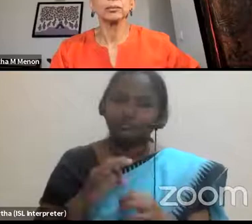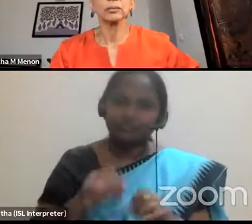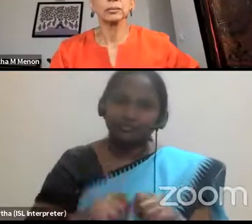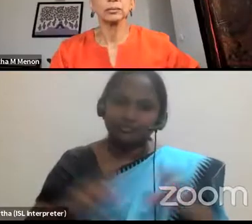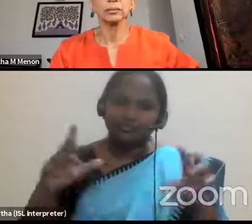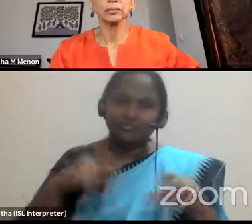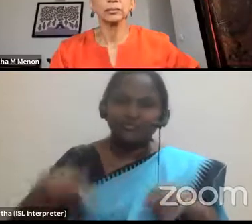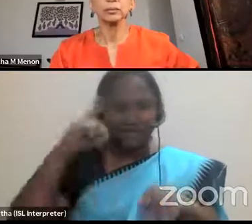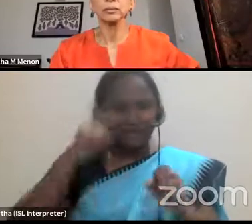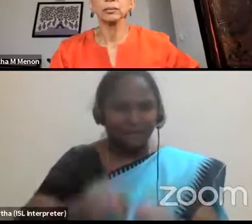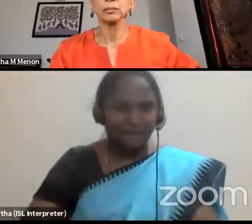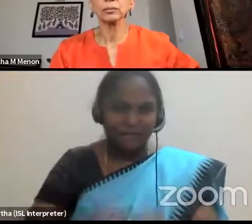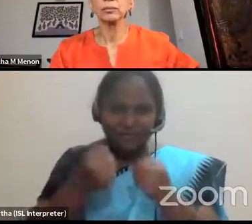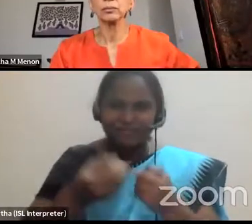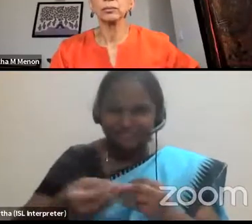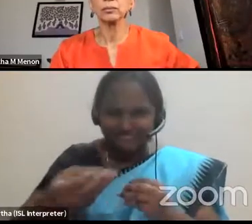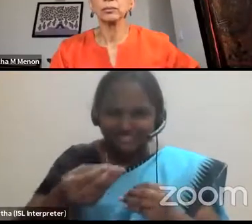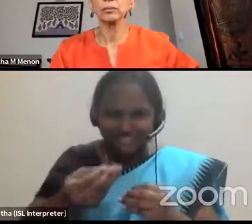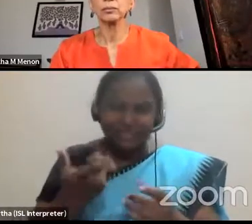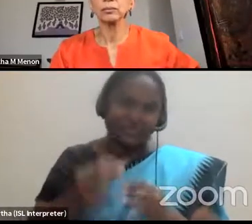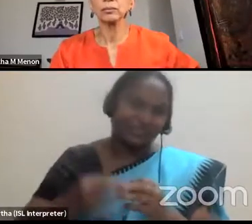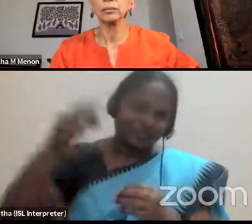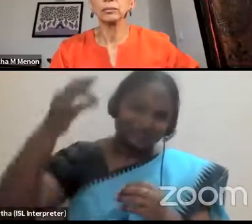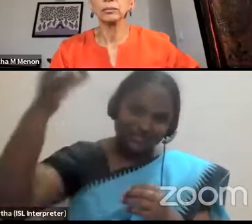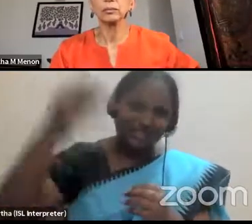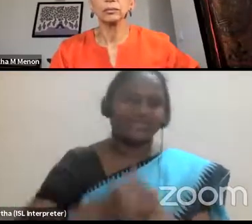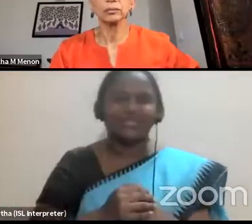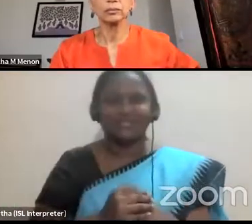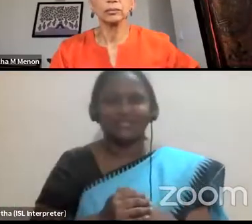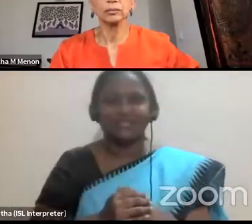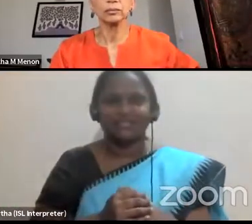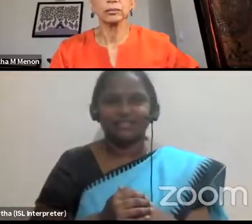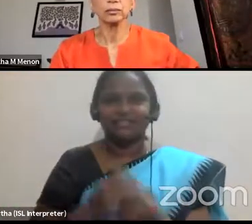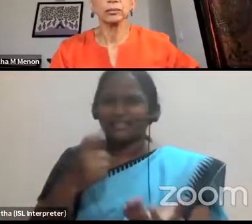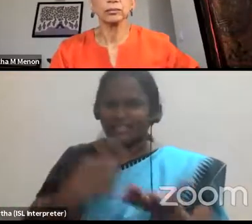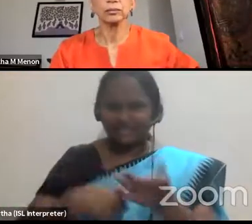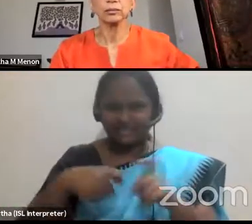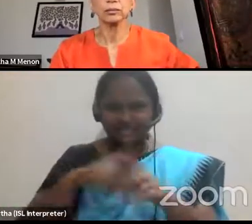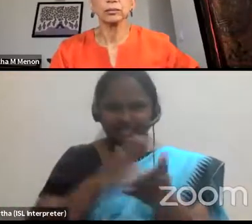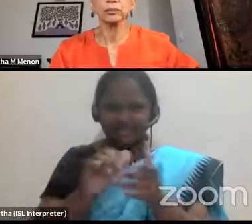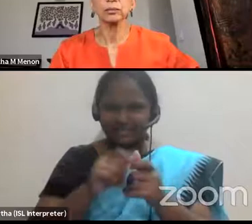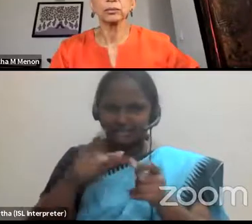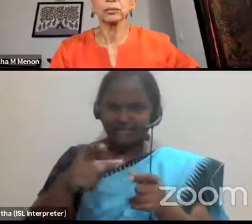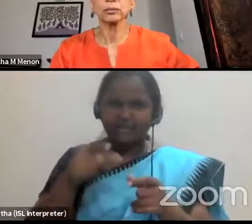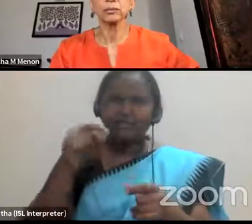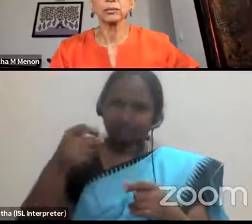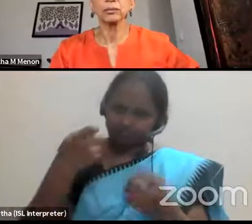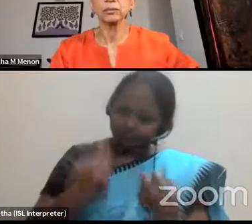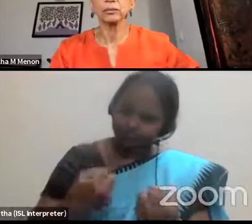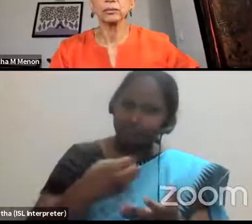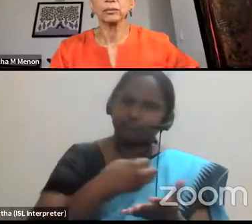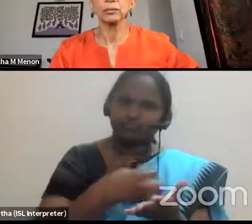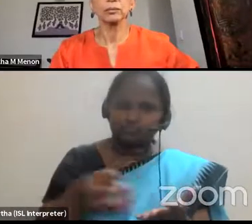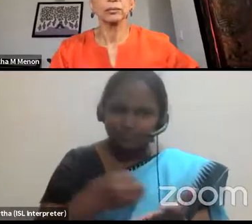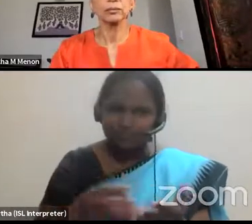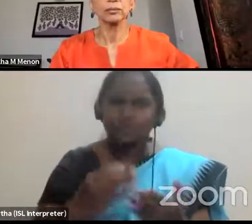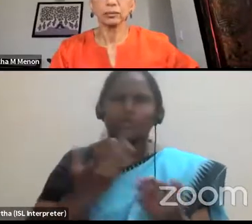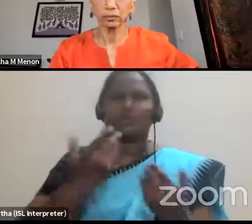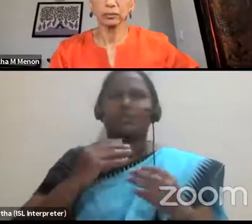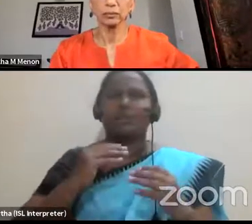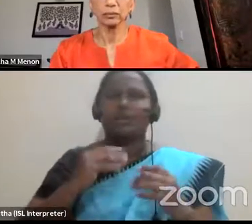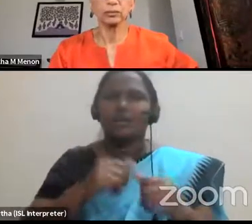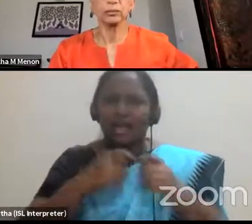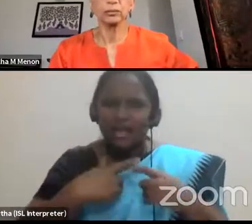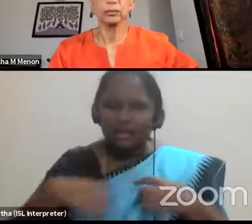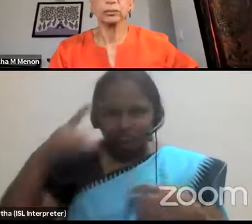maybe you'll break it on another session in the future. So Rekha, a little bit about, you've been investing in arts education.